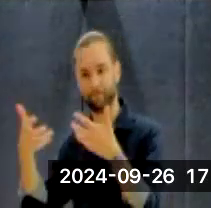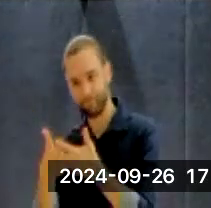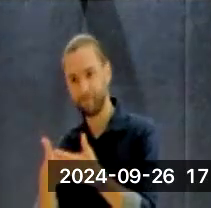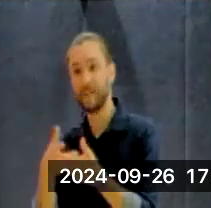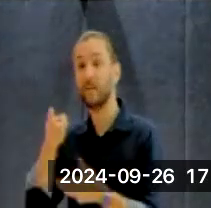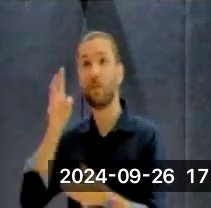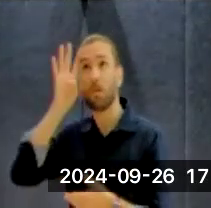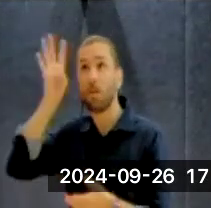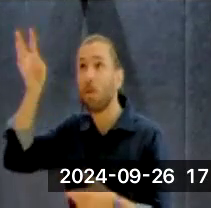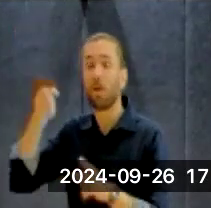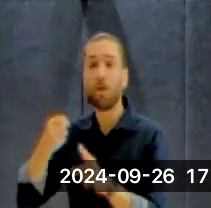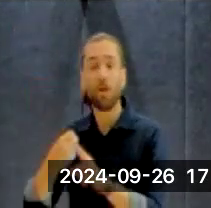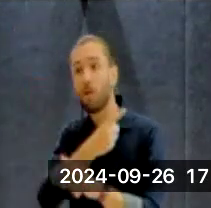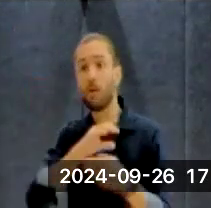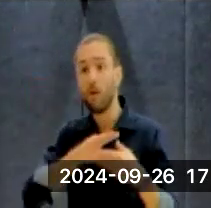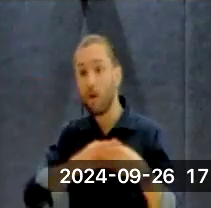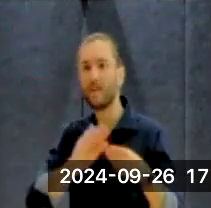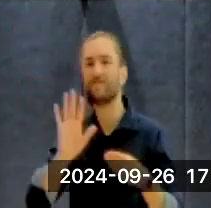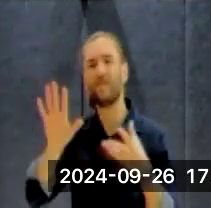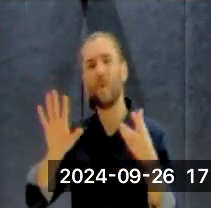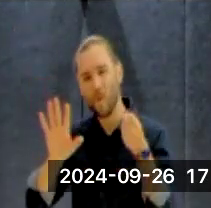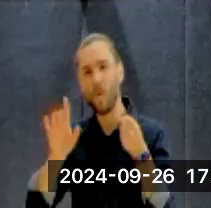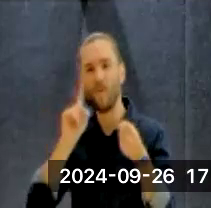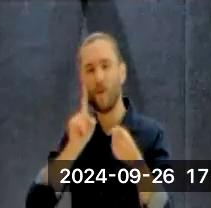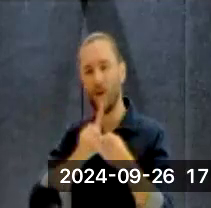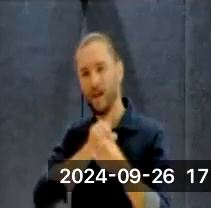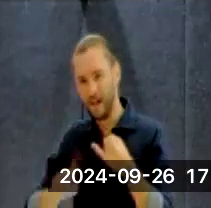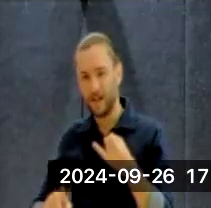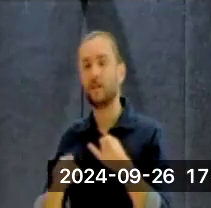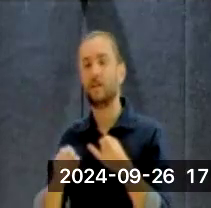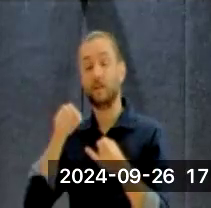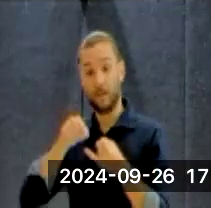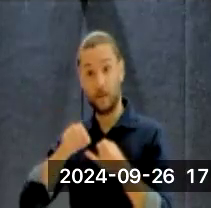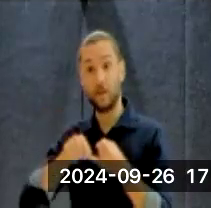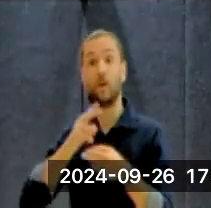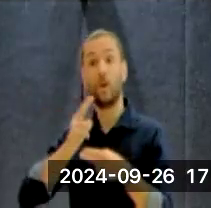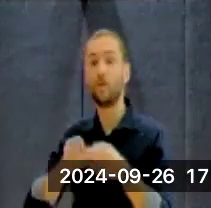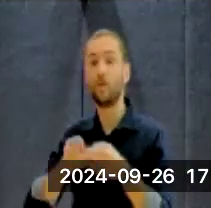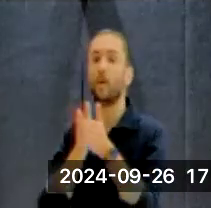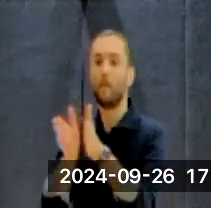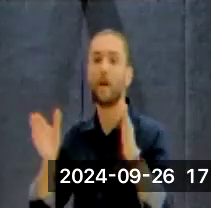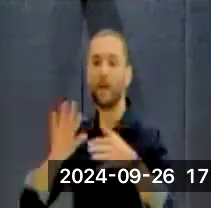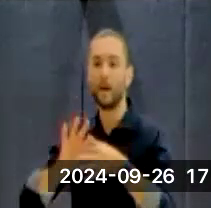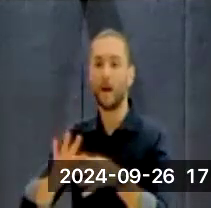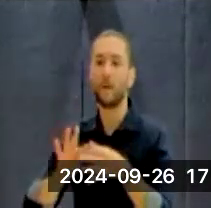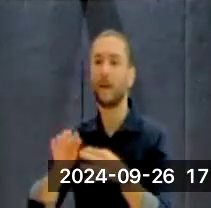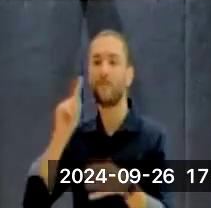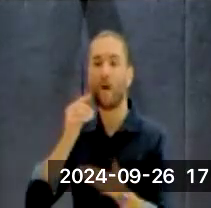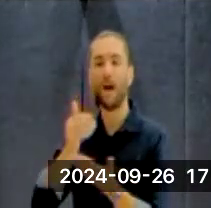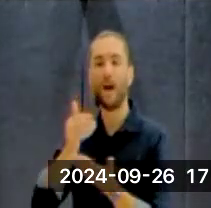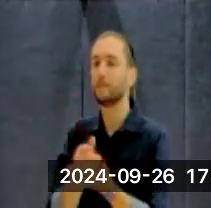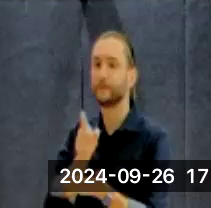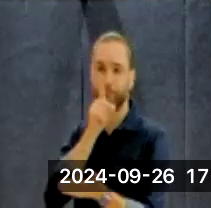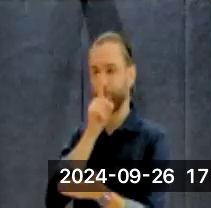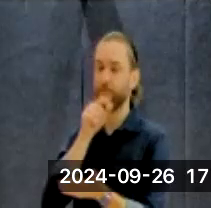related to an agenda item, please save your comment for the agenda item titled Public Comment on Items Not on the Agenda. To submit